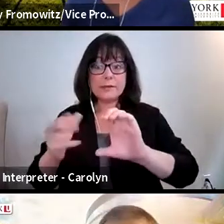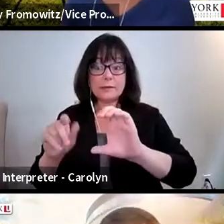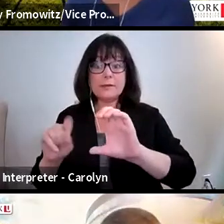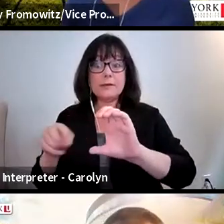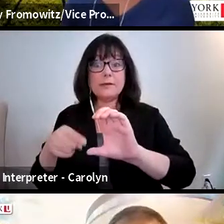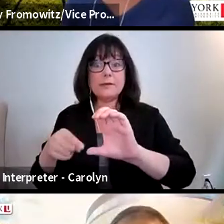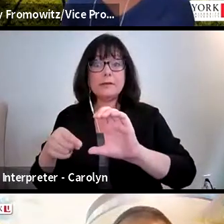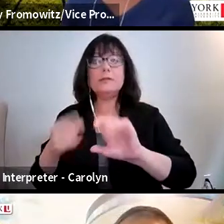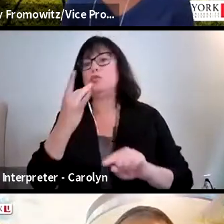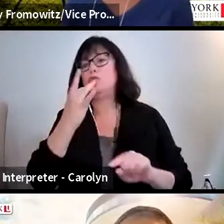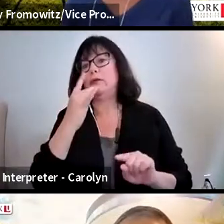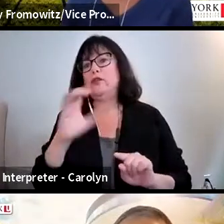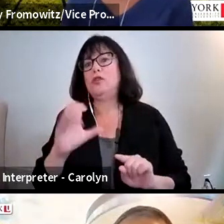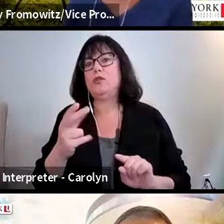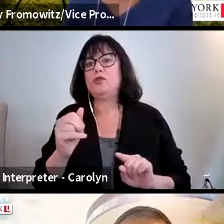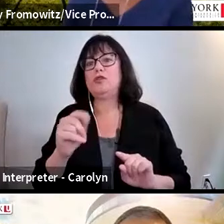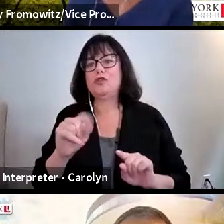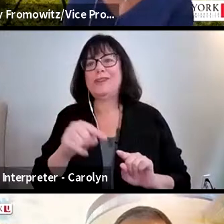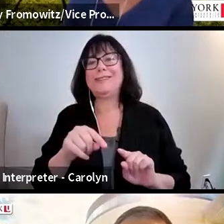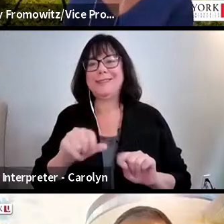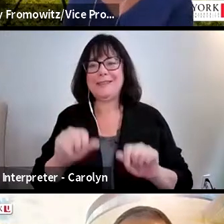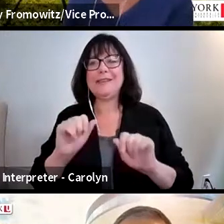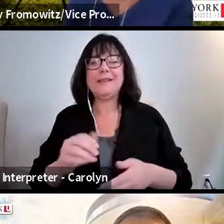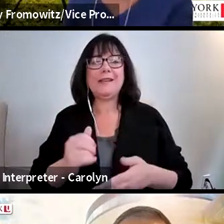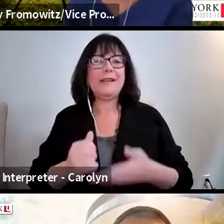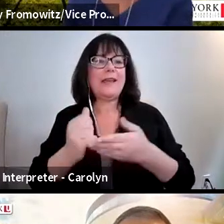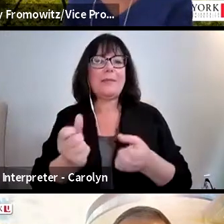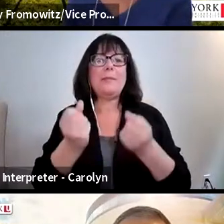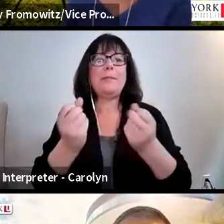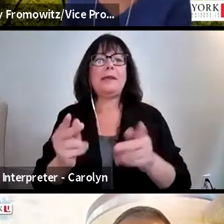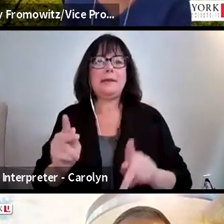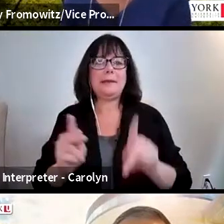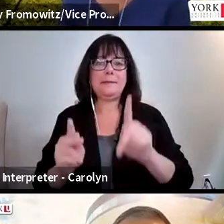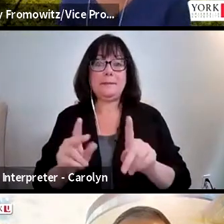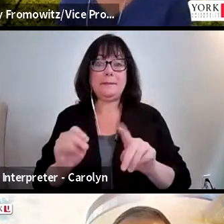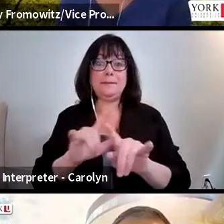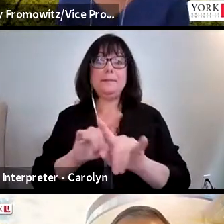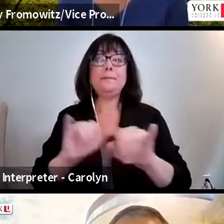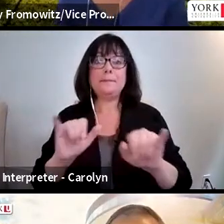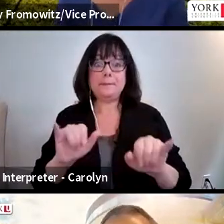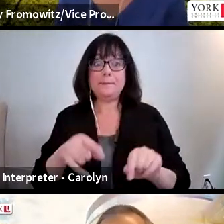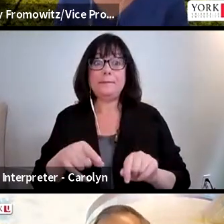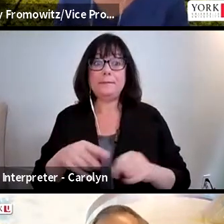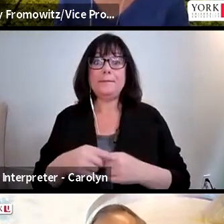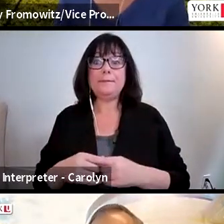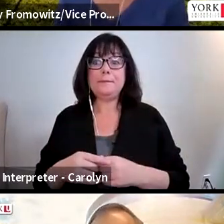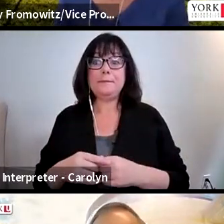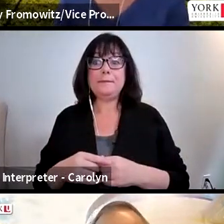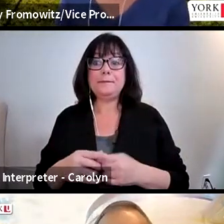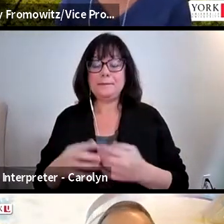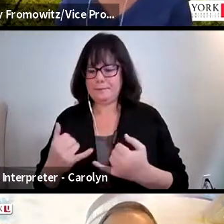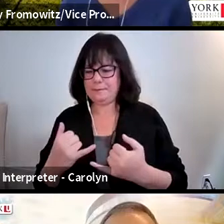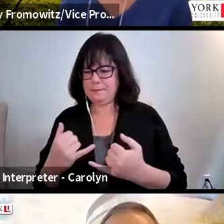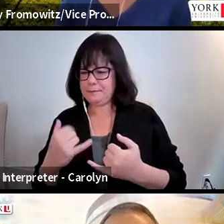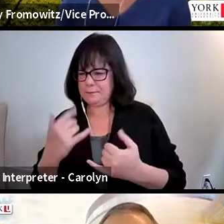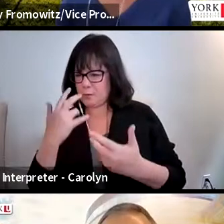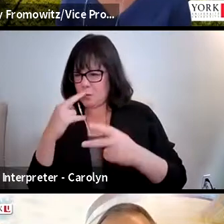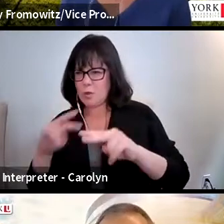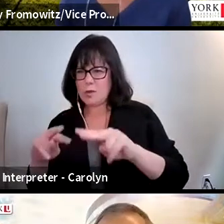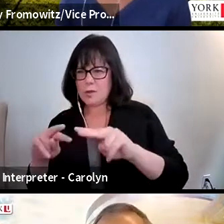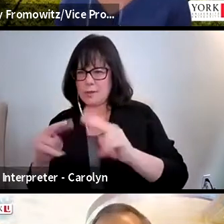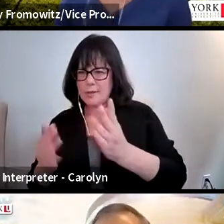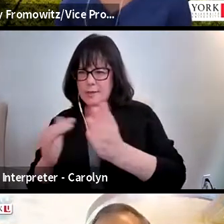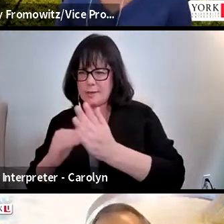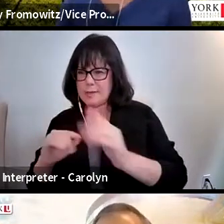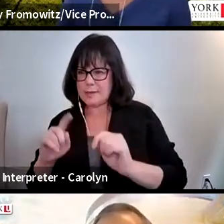actually help multiple people at once. So we are looking again at, do we need to further bolster that support so that when there